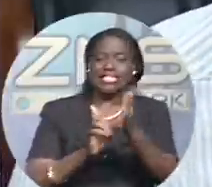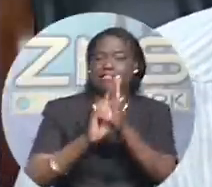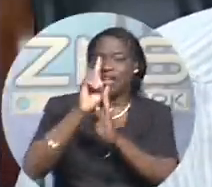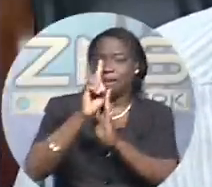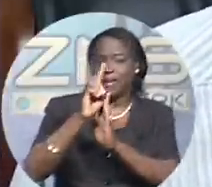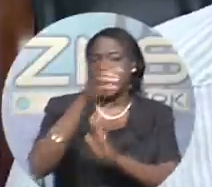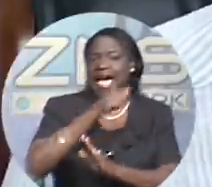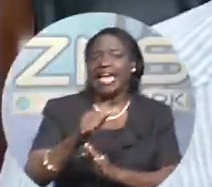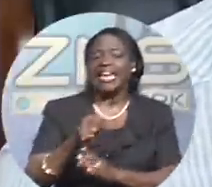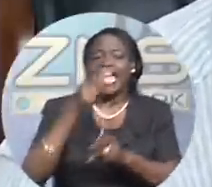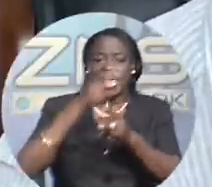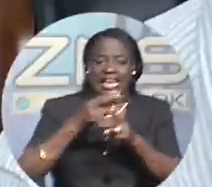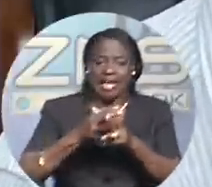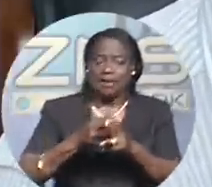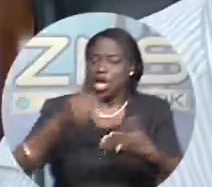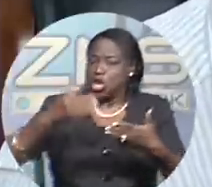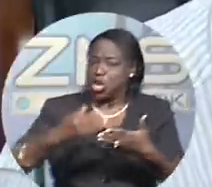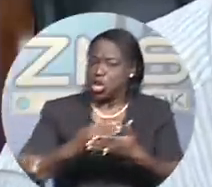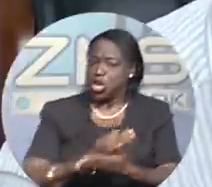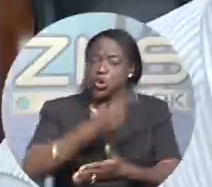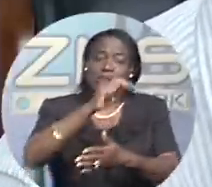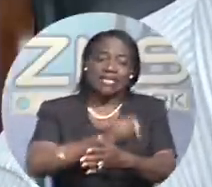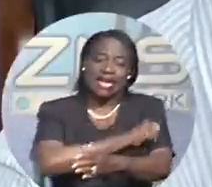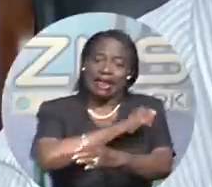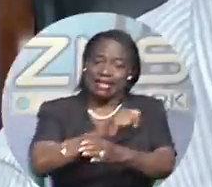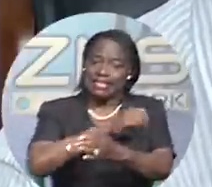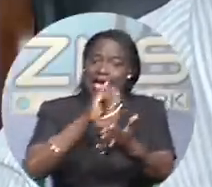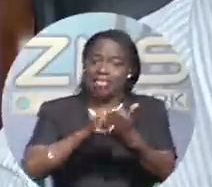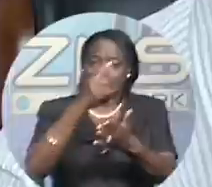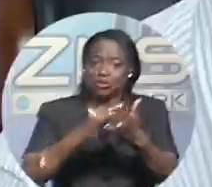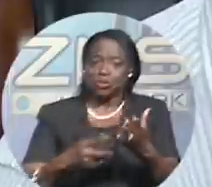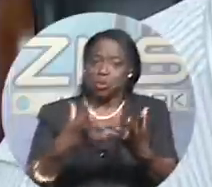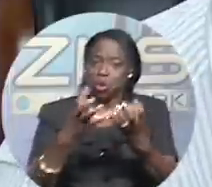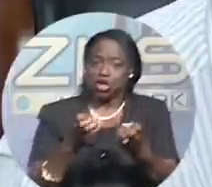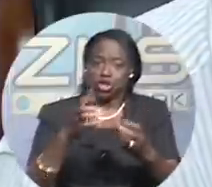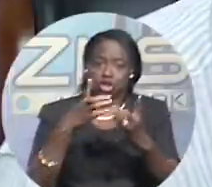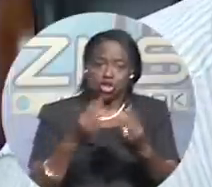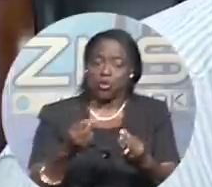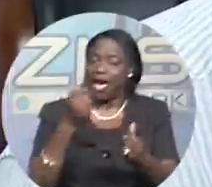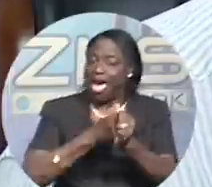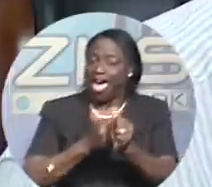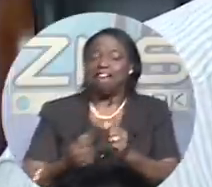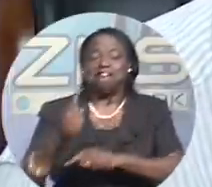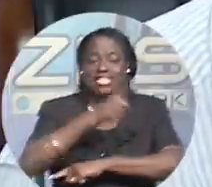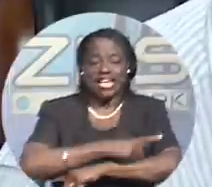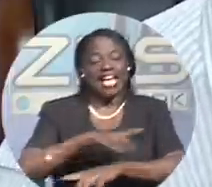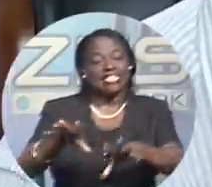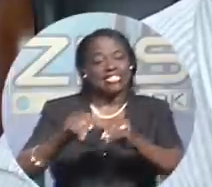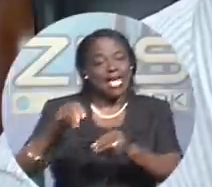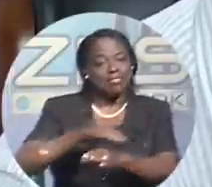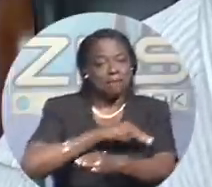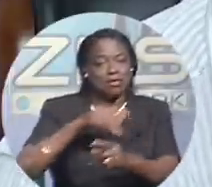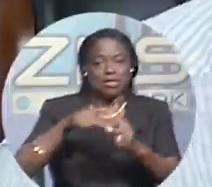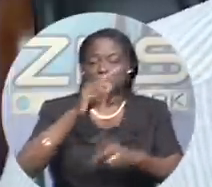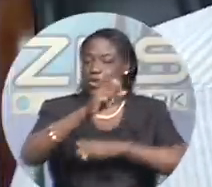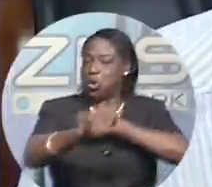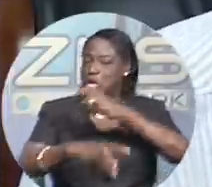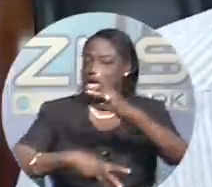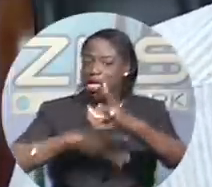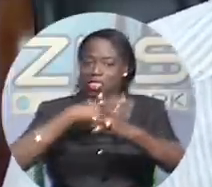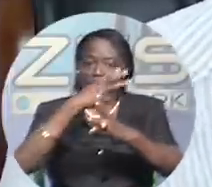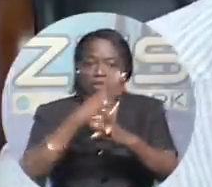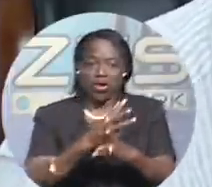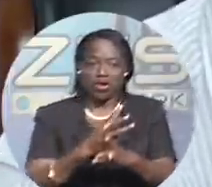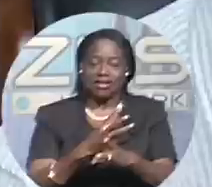and identifying new talent, and that's what we try to do every day. And it is also about taking that music to the world, right? And we hope to do very